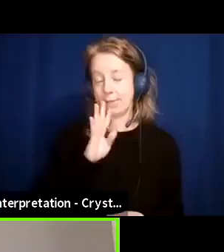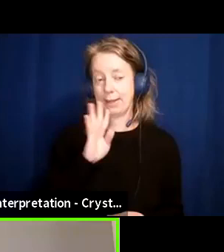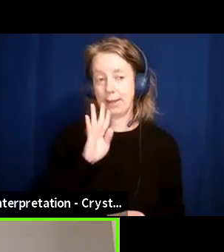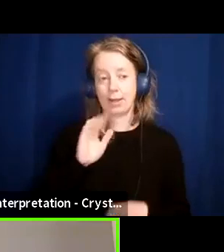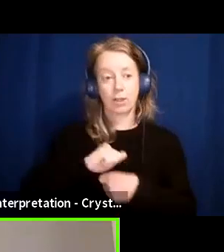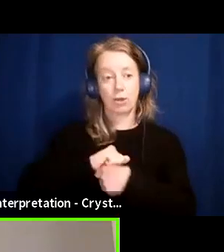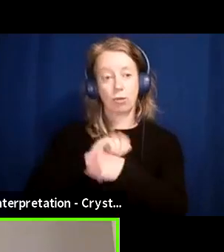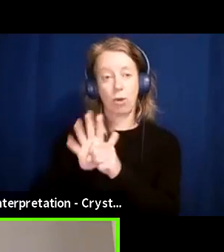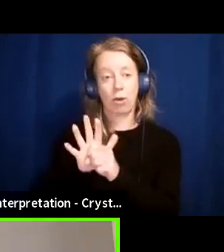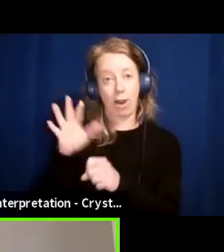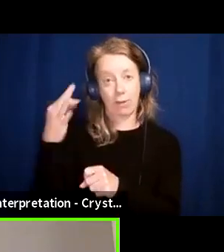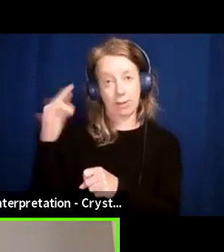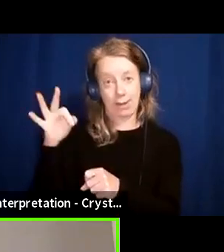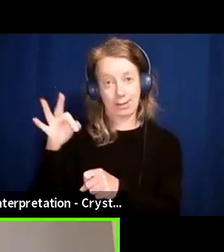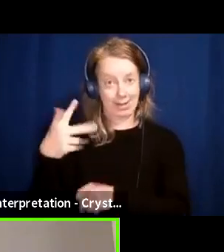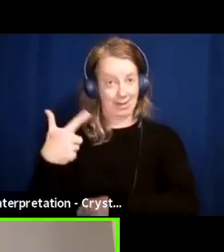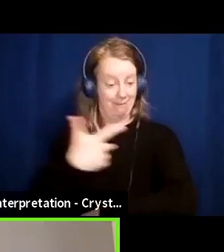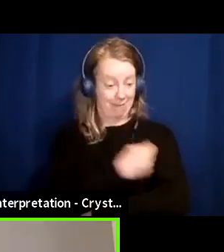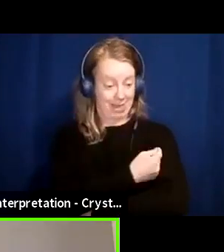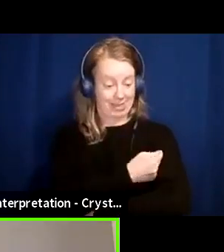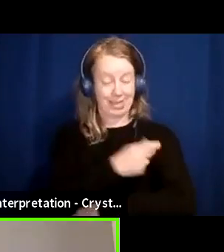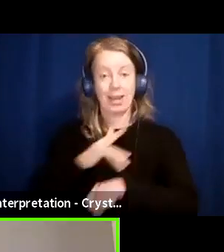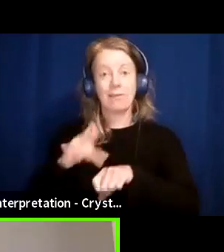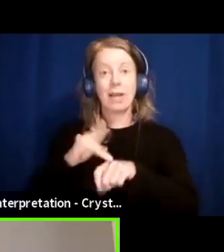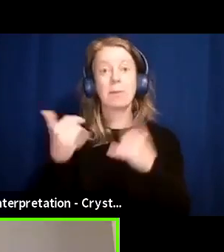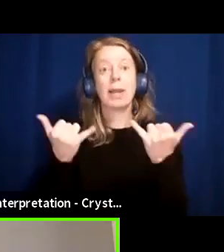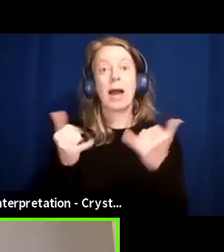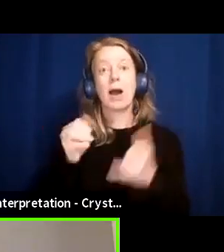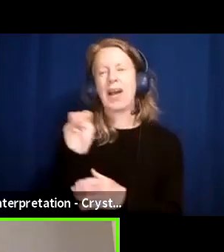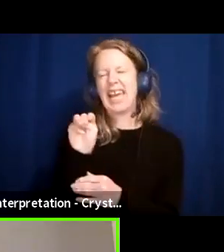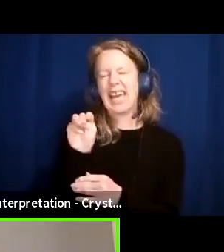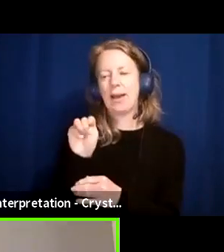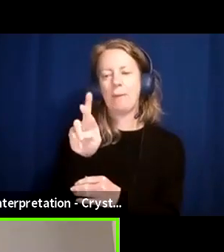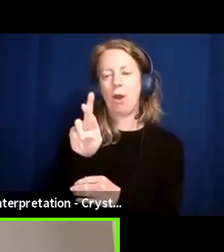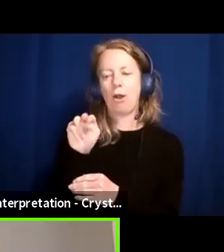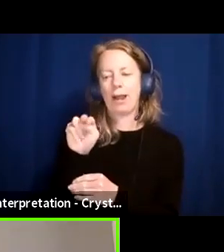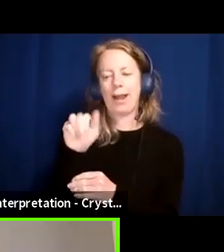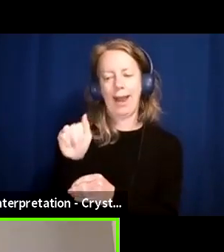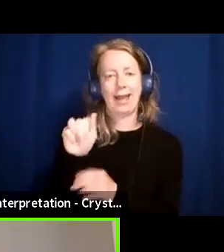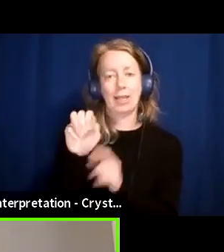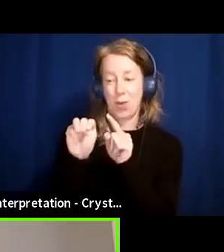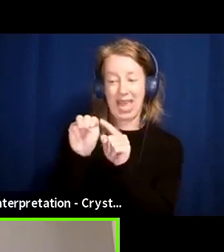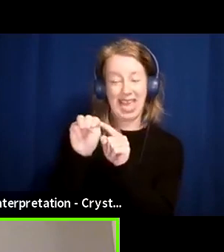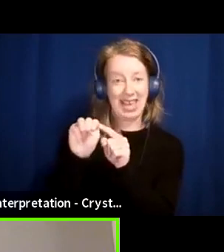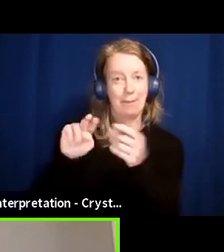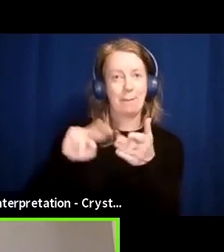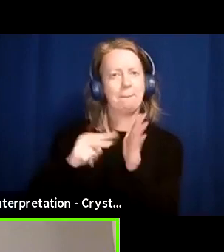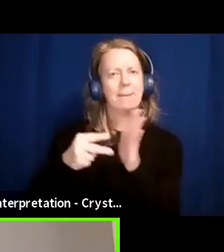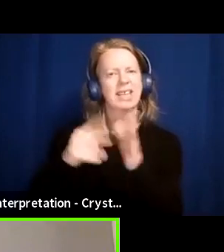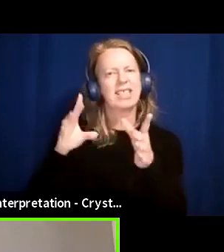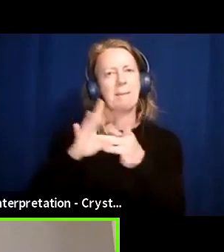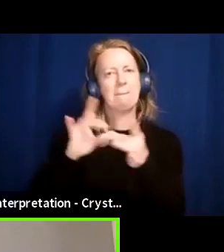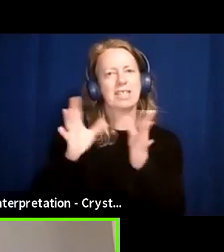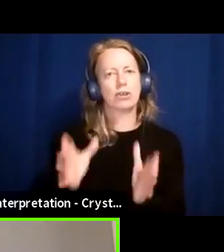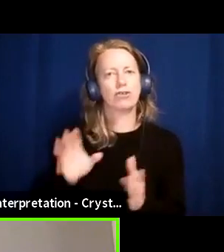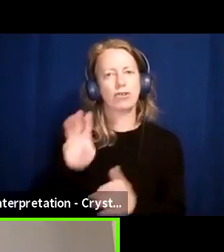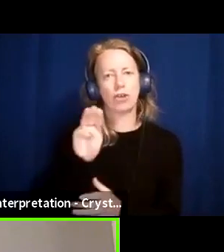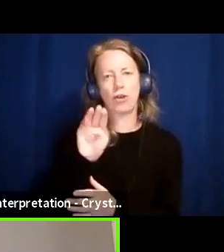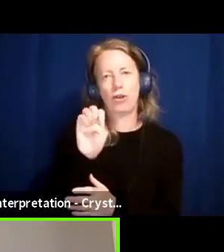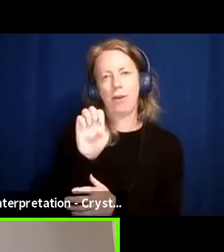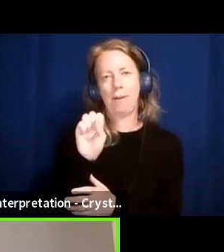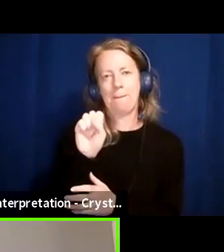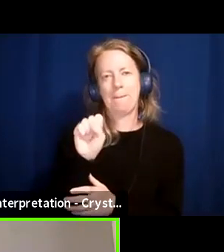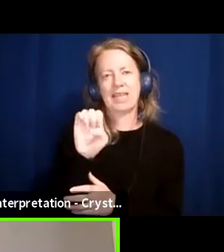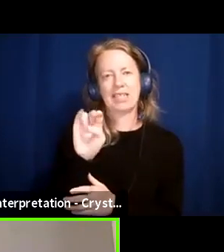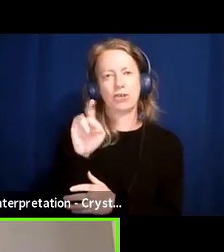vaccines that are available now are mRNA vaccine, and mRNA stands for messenger RNA. And so basically what these